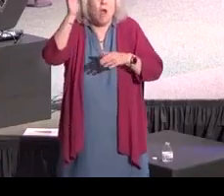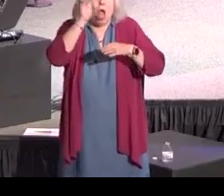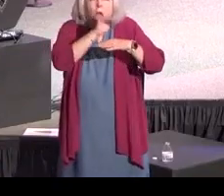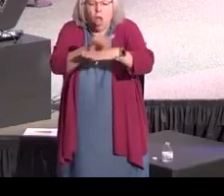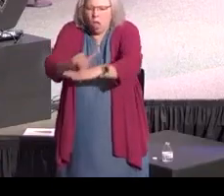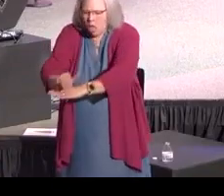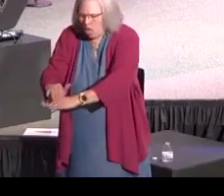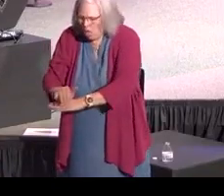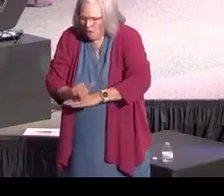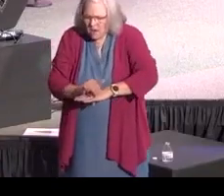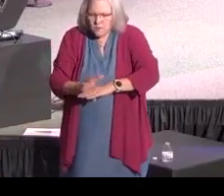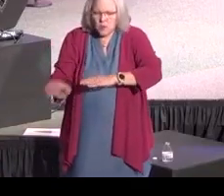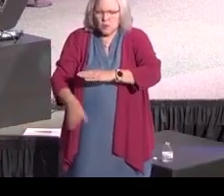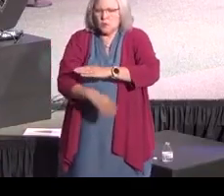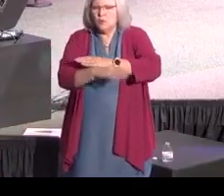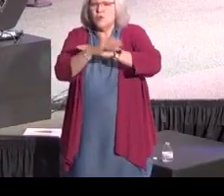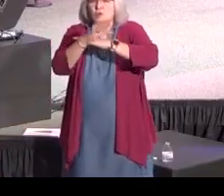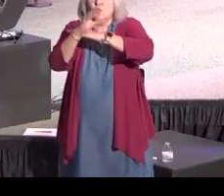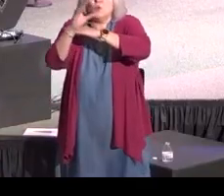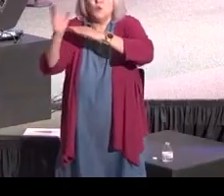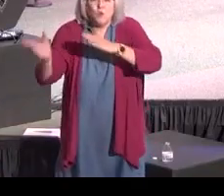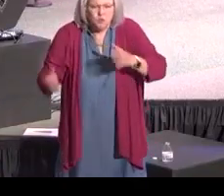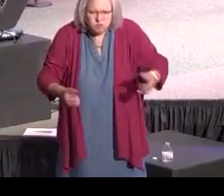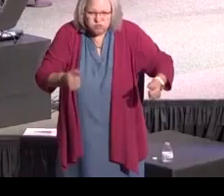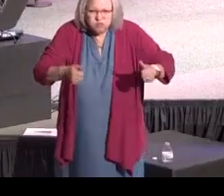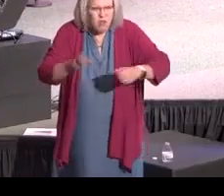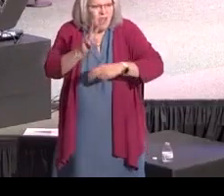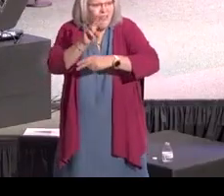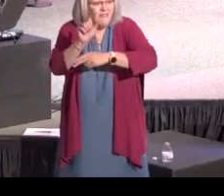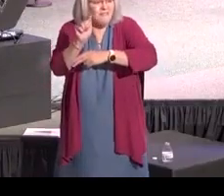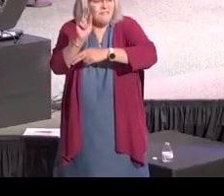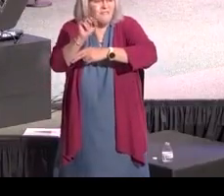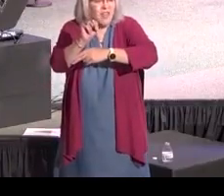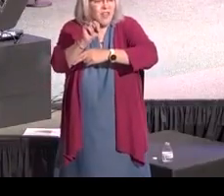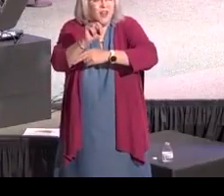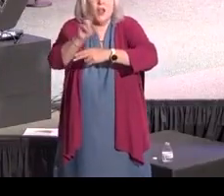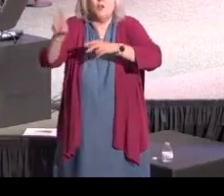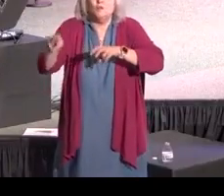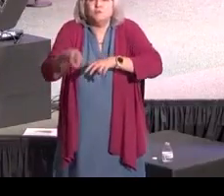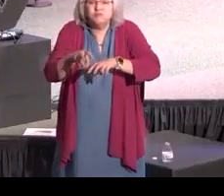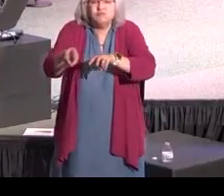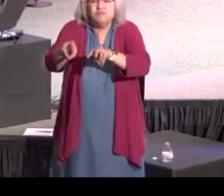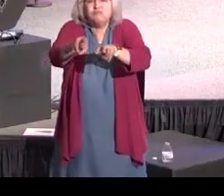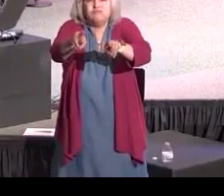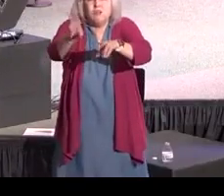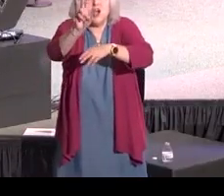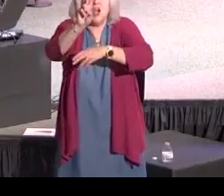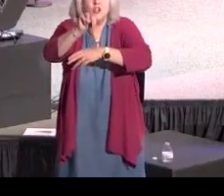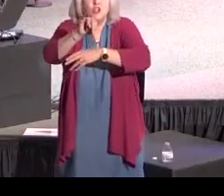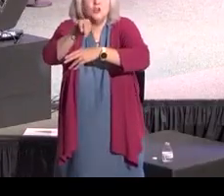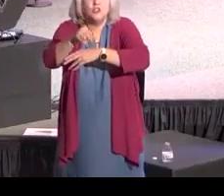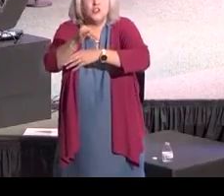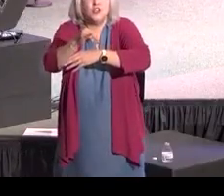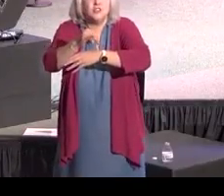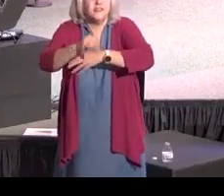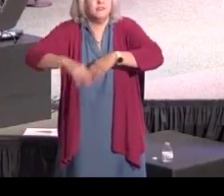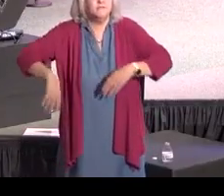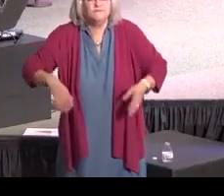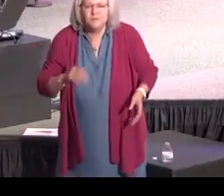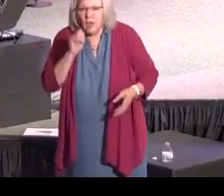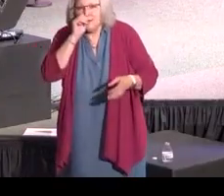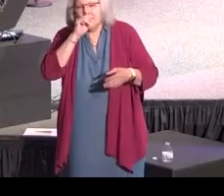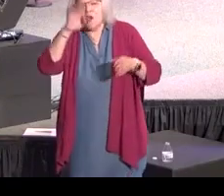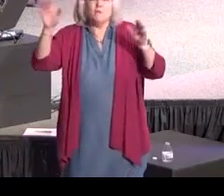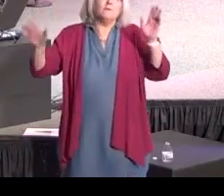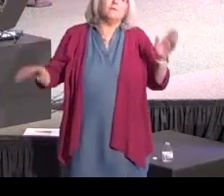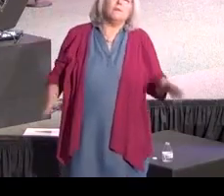going up the New Jersey Turnpike. We thought we were going to be in Ukraine by now, but we are flying up the New Jersey Turnpike in vans. We